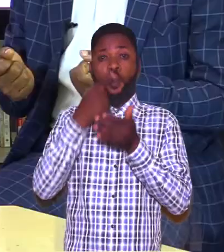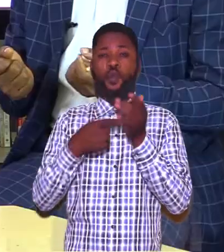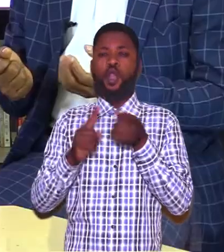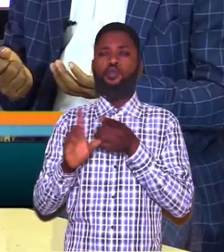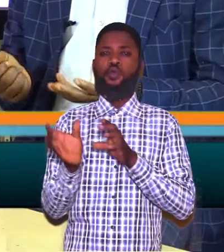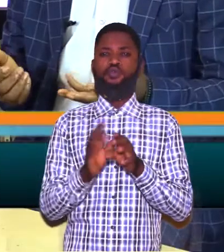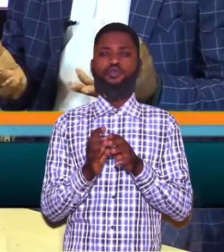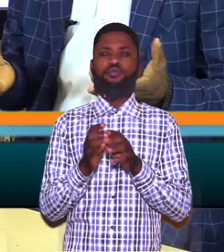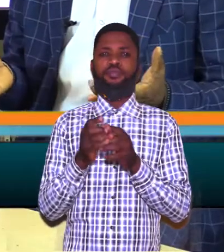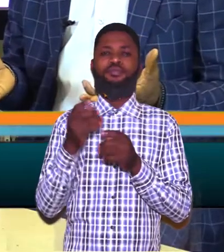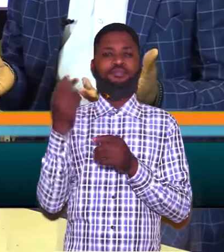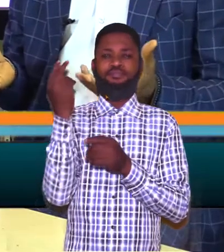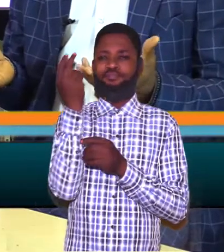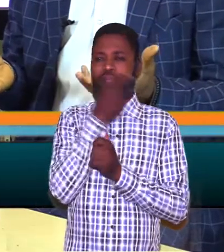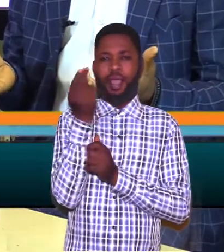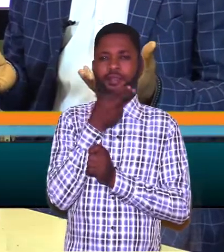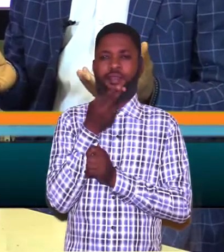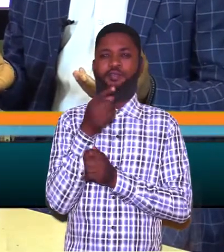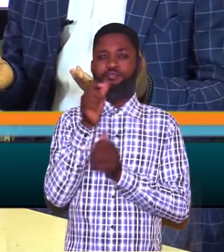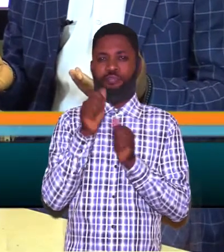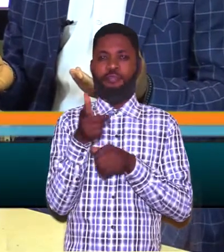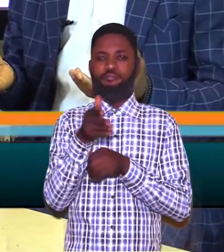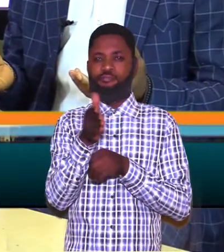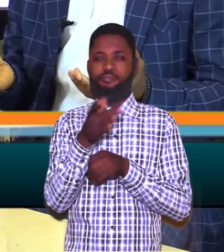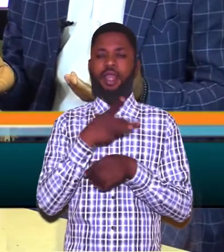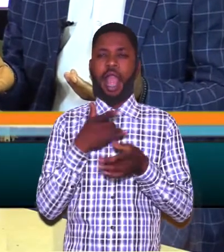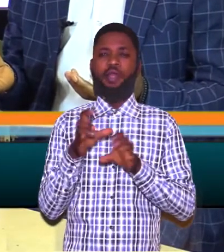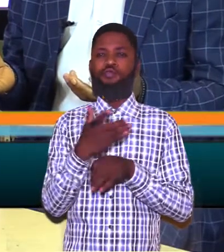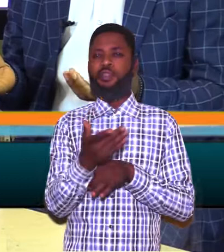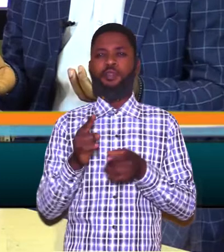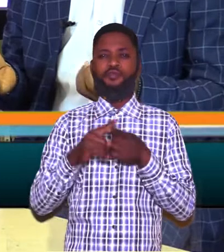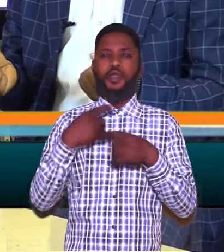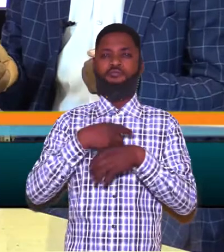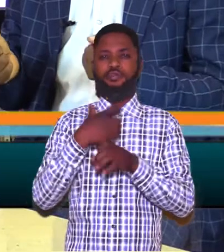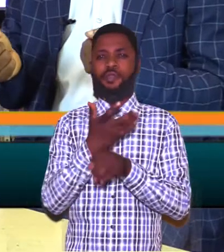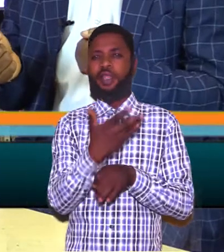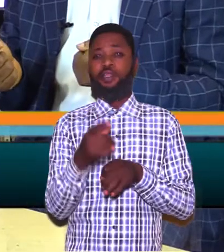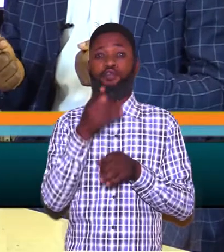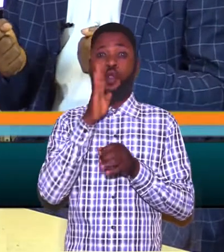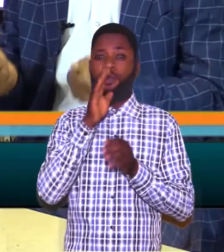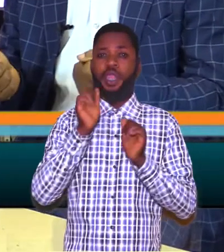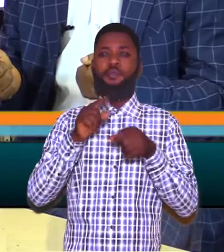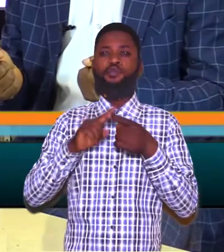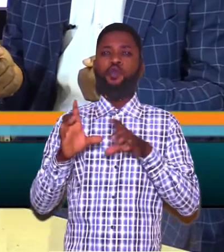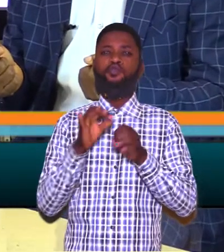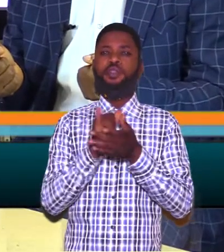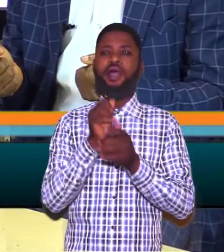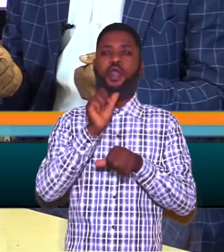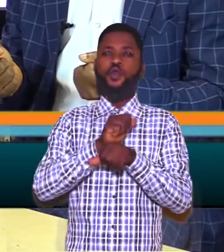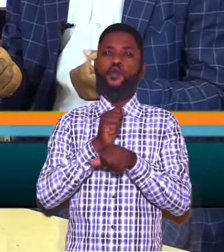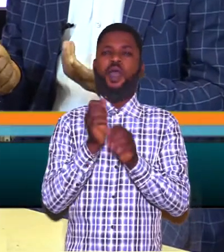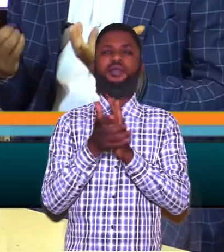do. Hands-on, you can manipulate and do things, create things. You'll be able to do that work